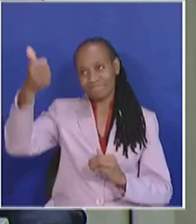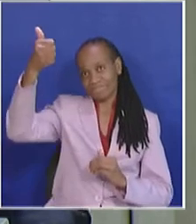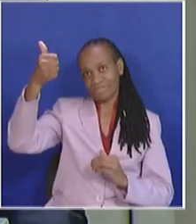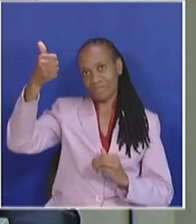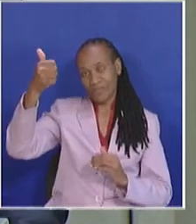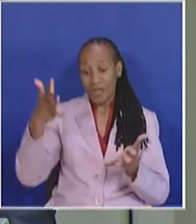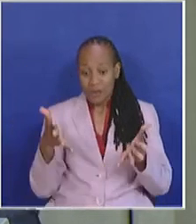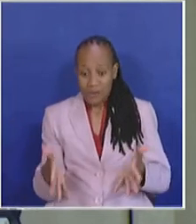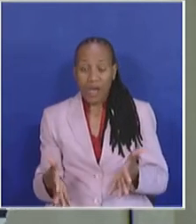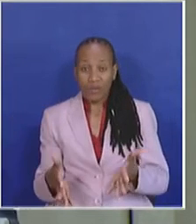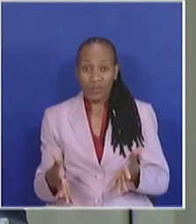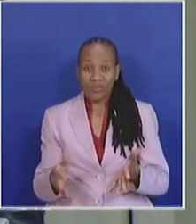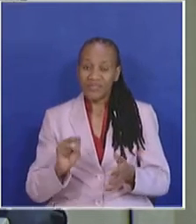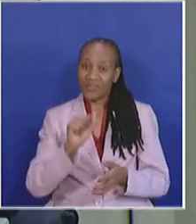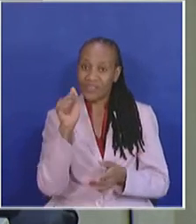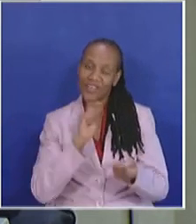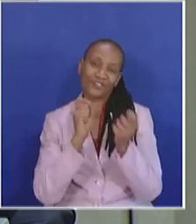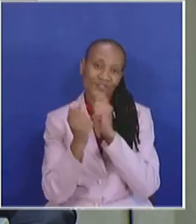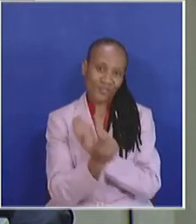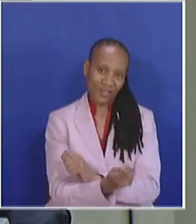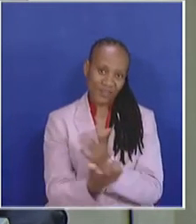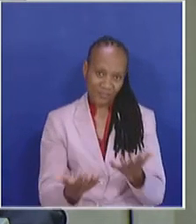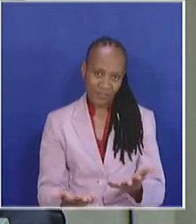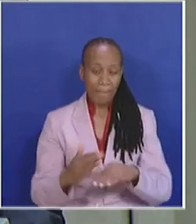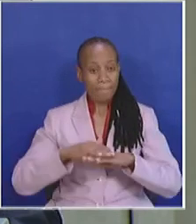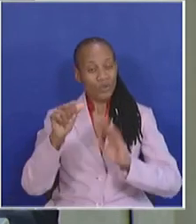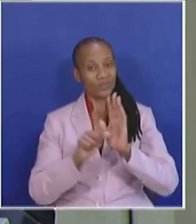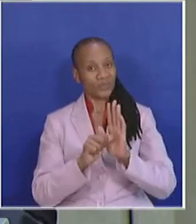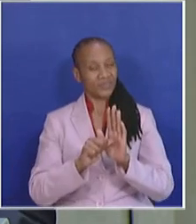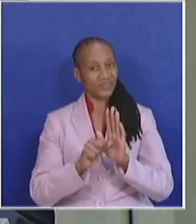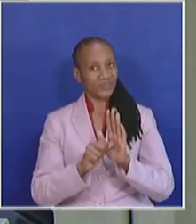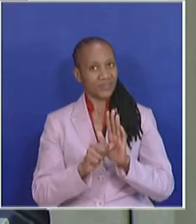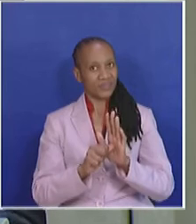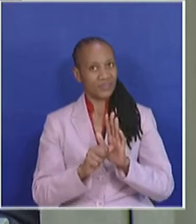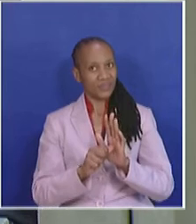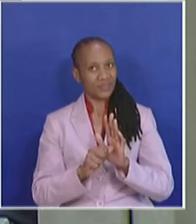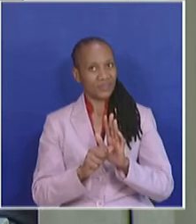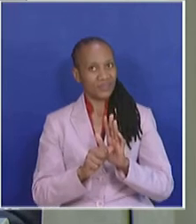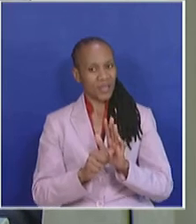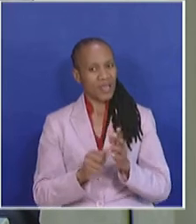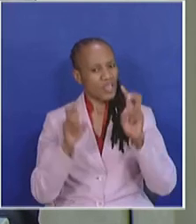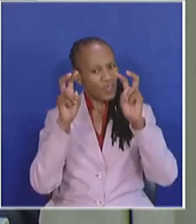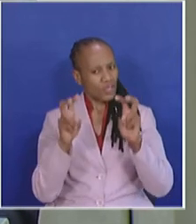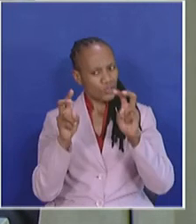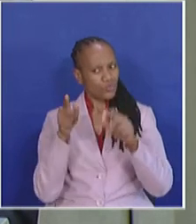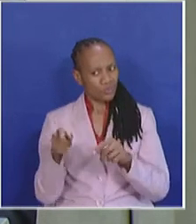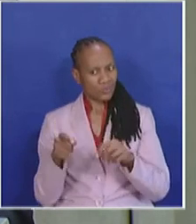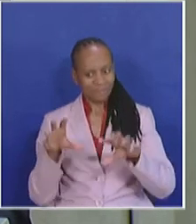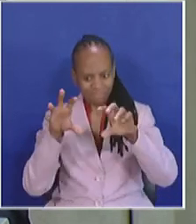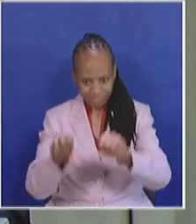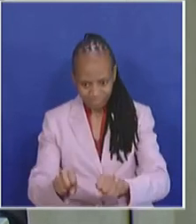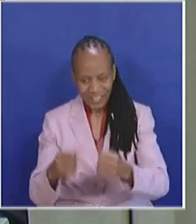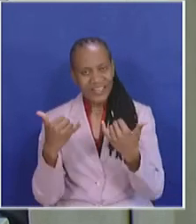seen in South African history. More importantly, this investment is being undertaken at a time of